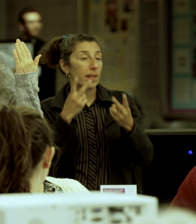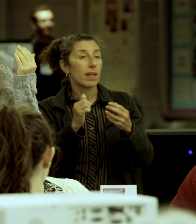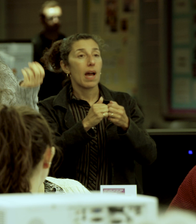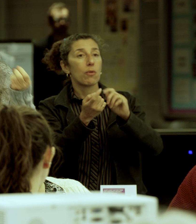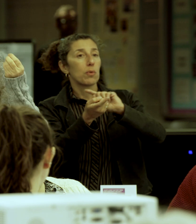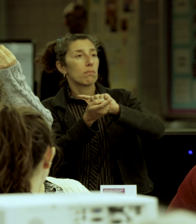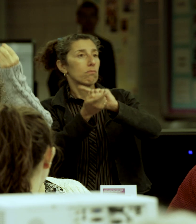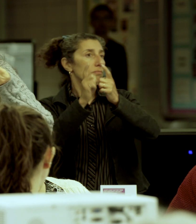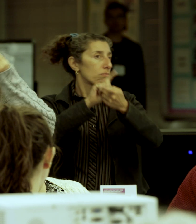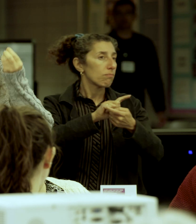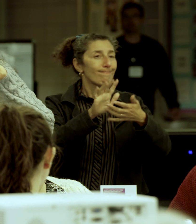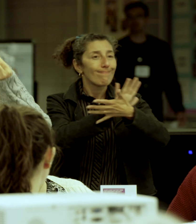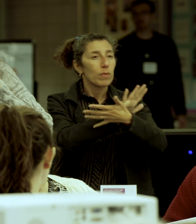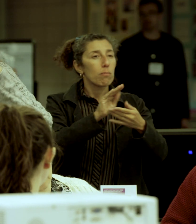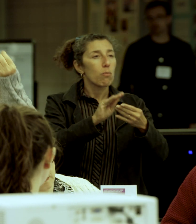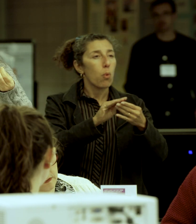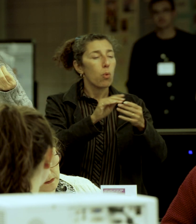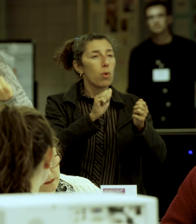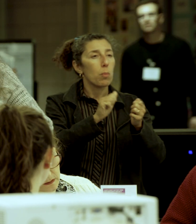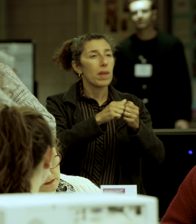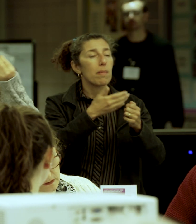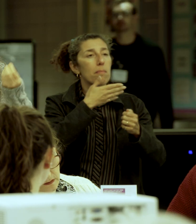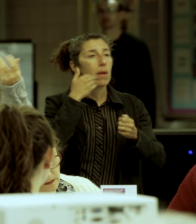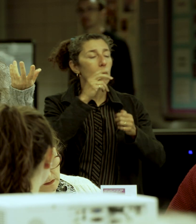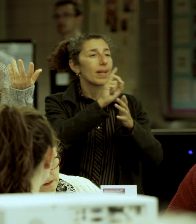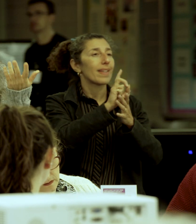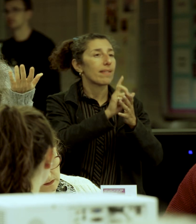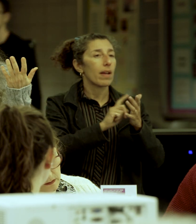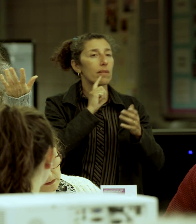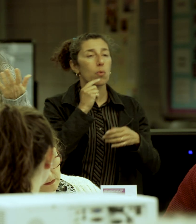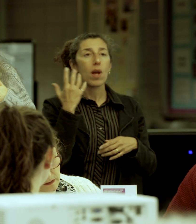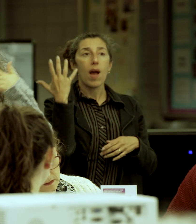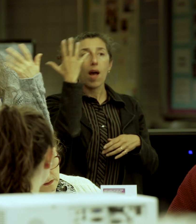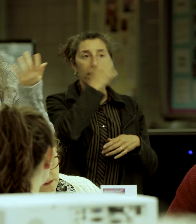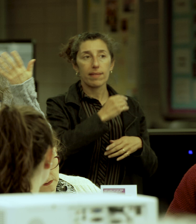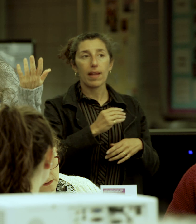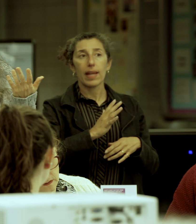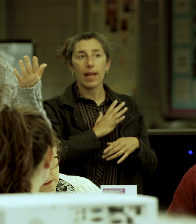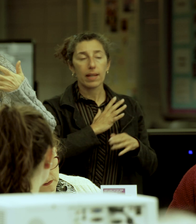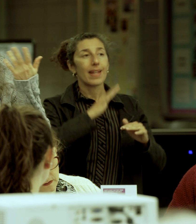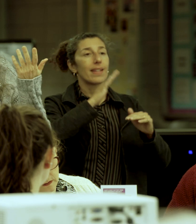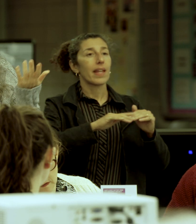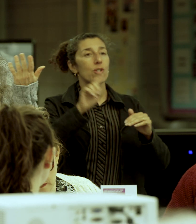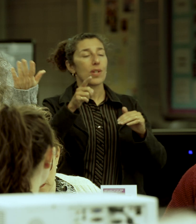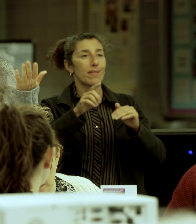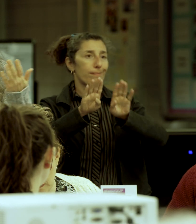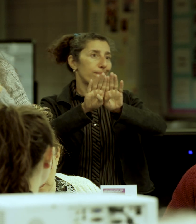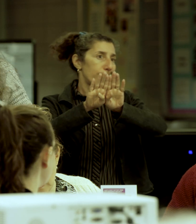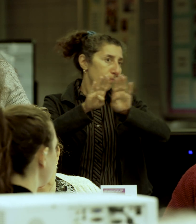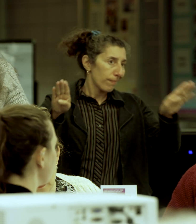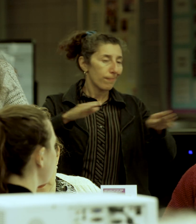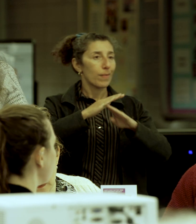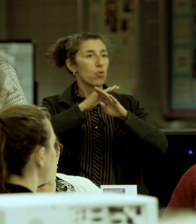really go forth unafraid in designing these things so they really work for the communities and the city to really be